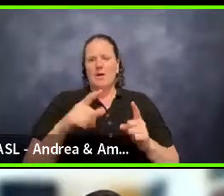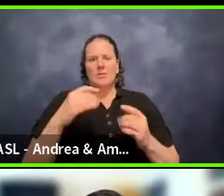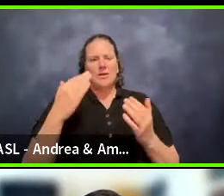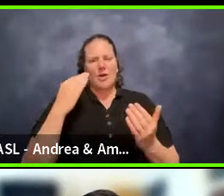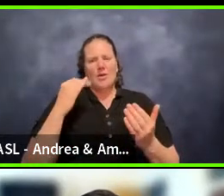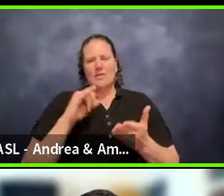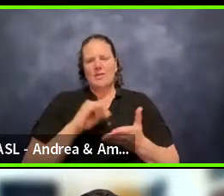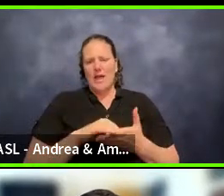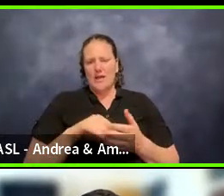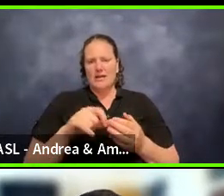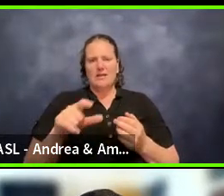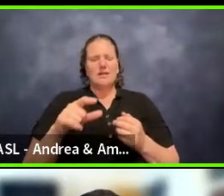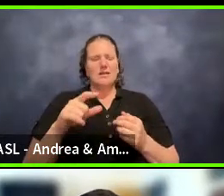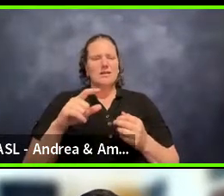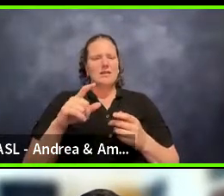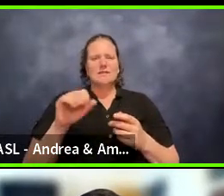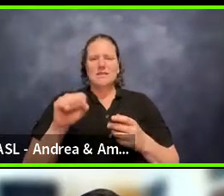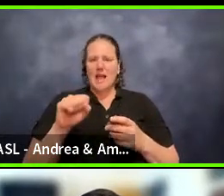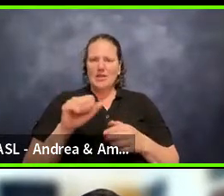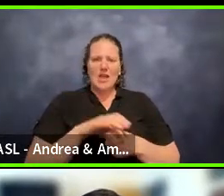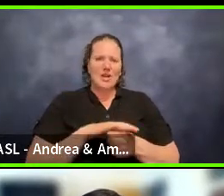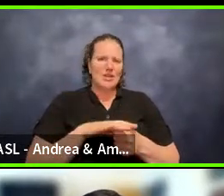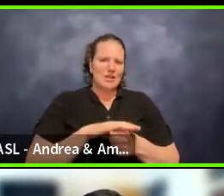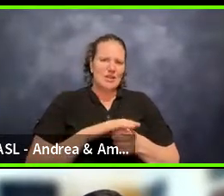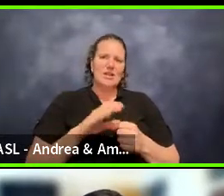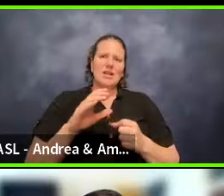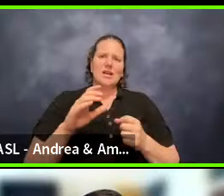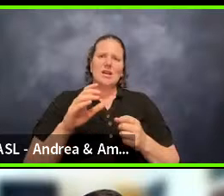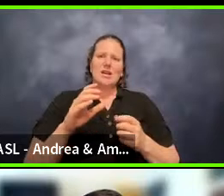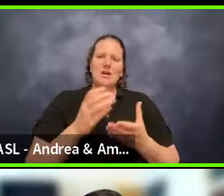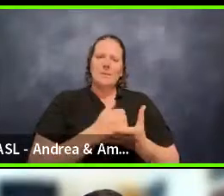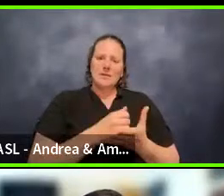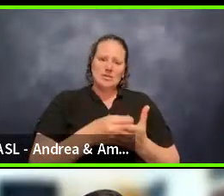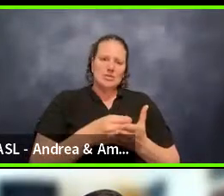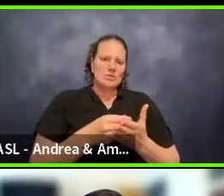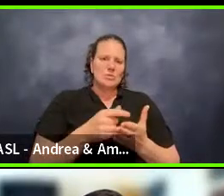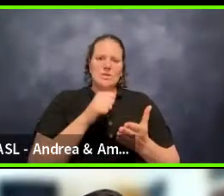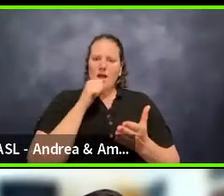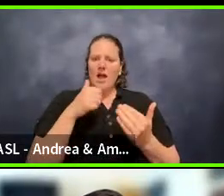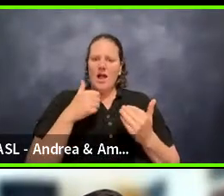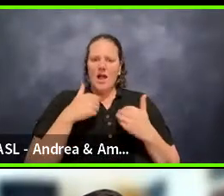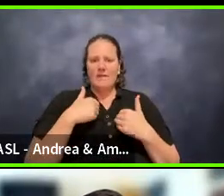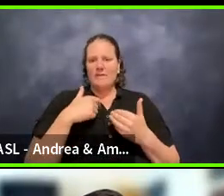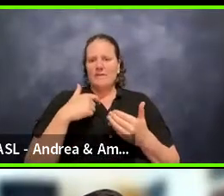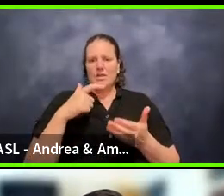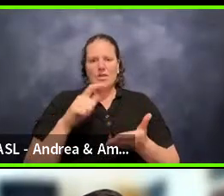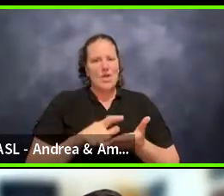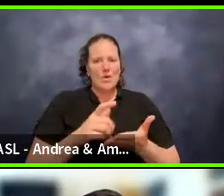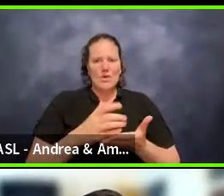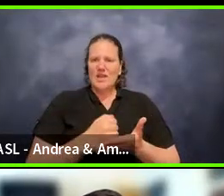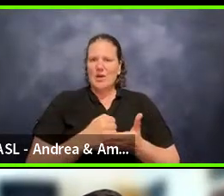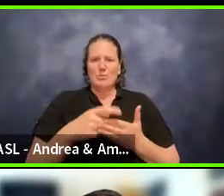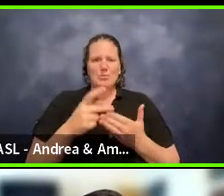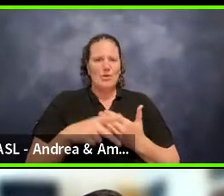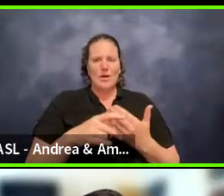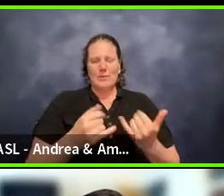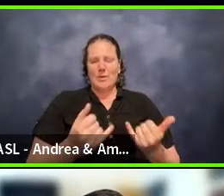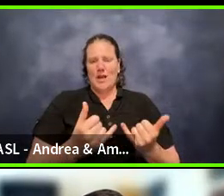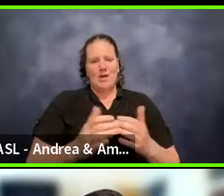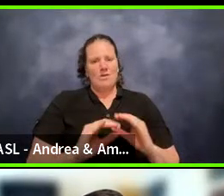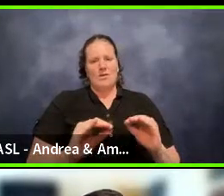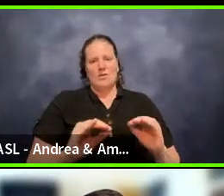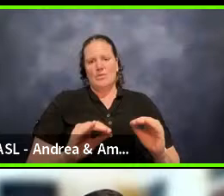operating in the Seattle area, we do not have a low income program right now.